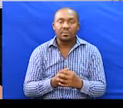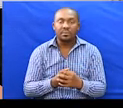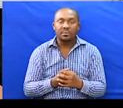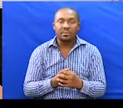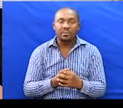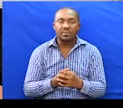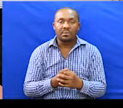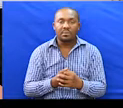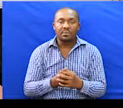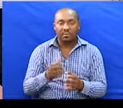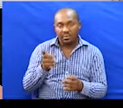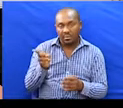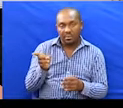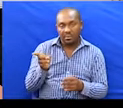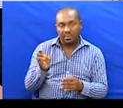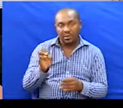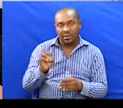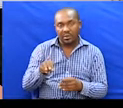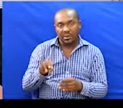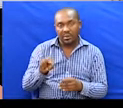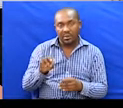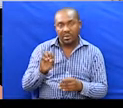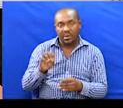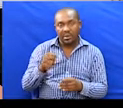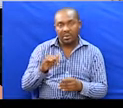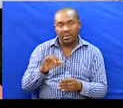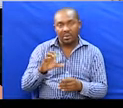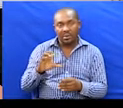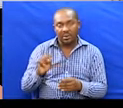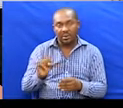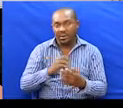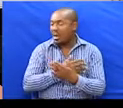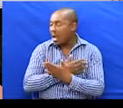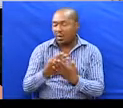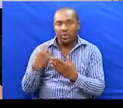genetics is not only confined in human beings.